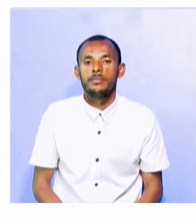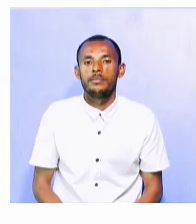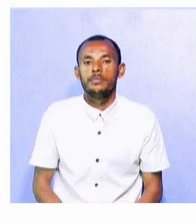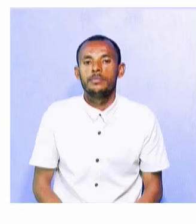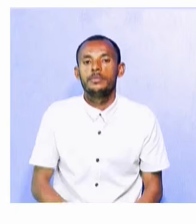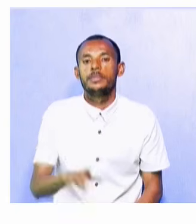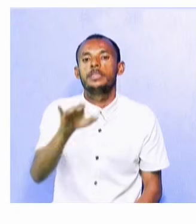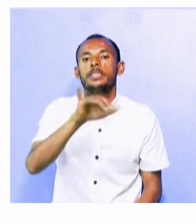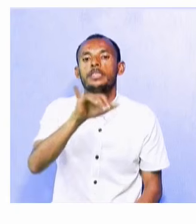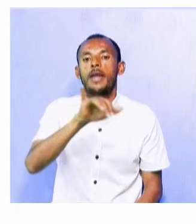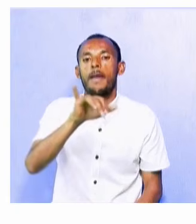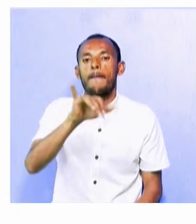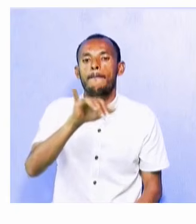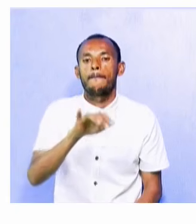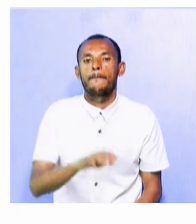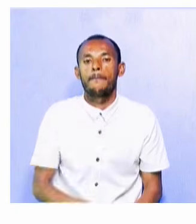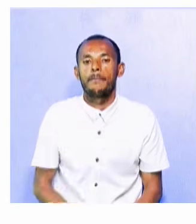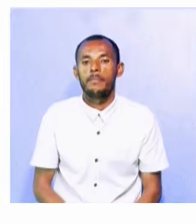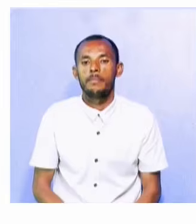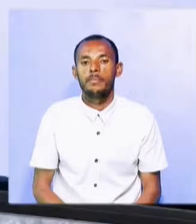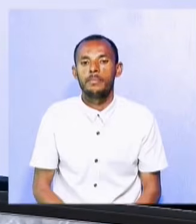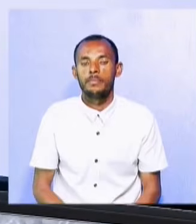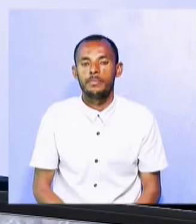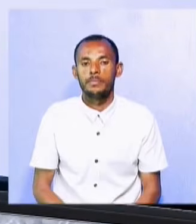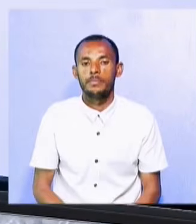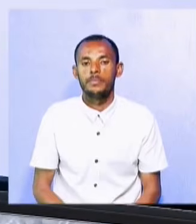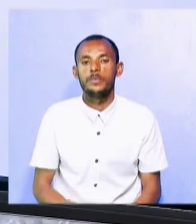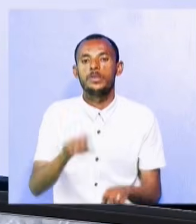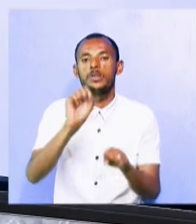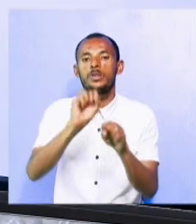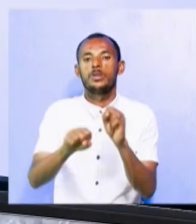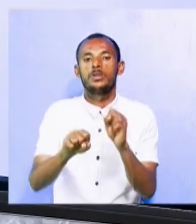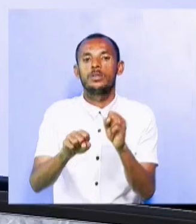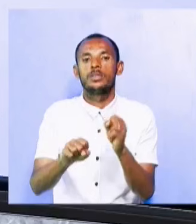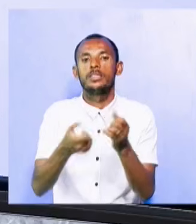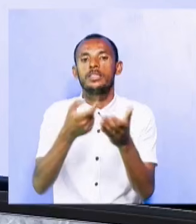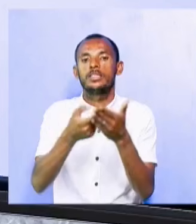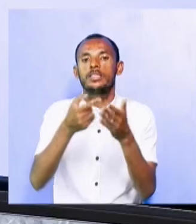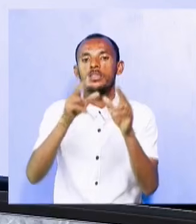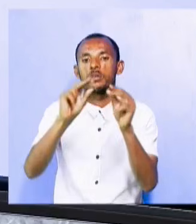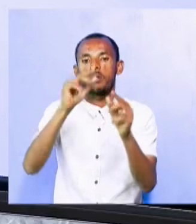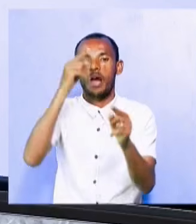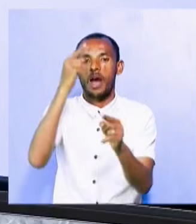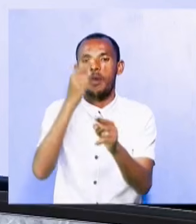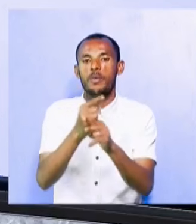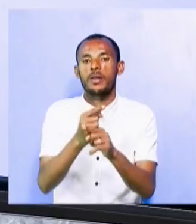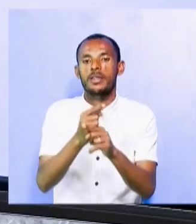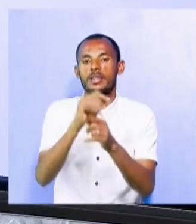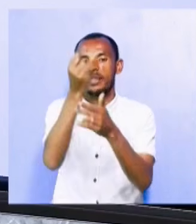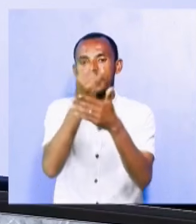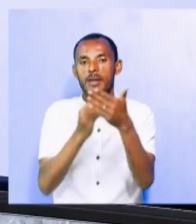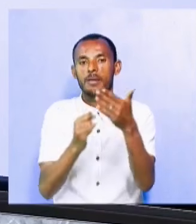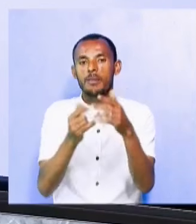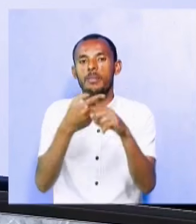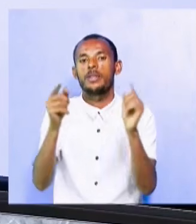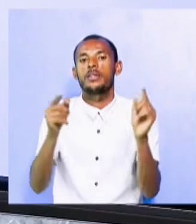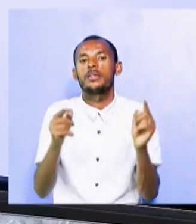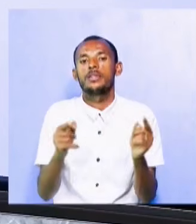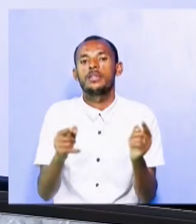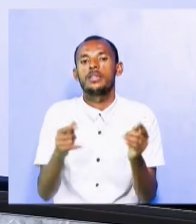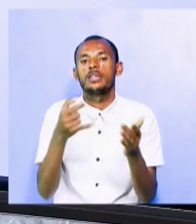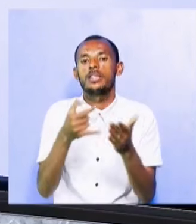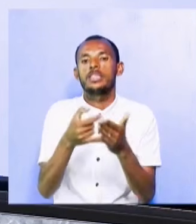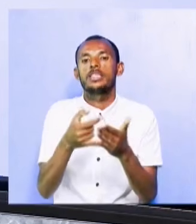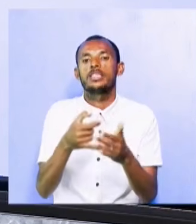the same. Okay, so this is not accurate sketch, but roughly a